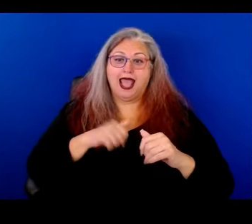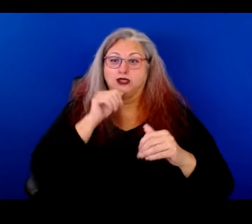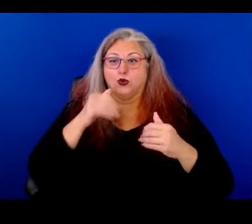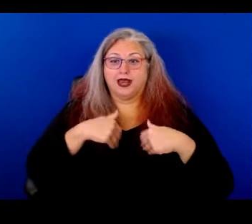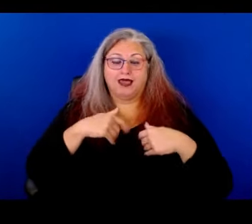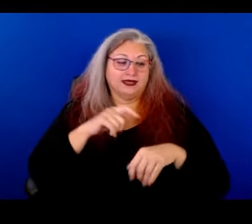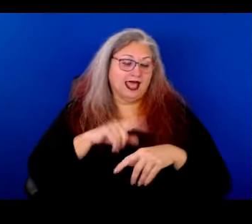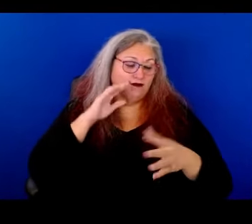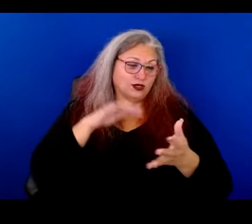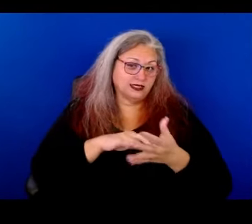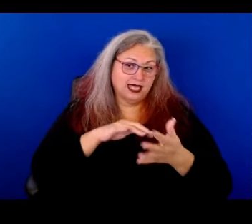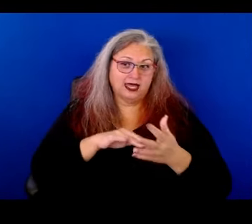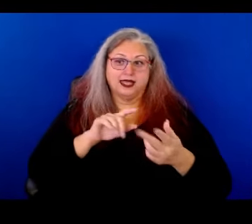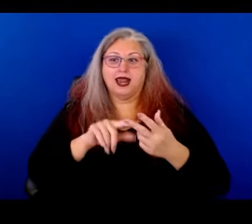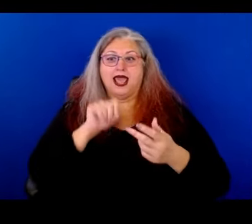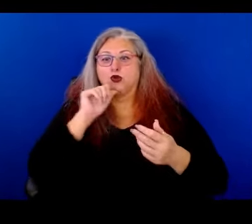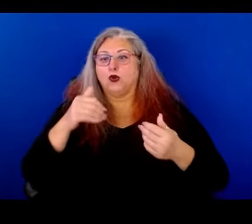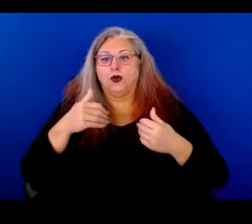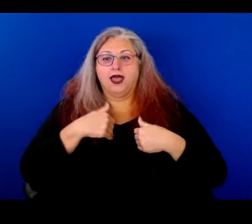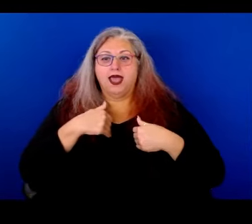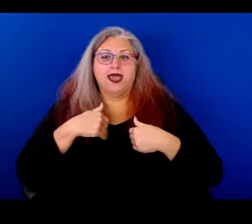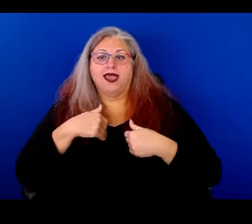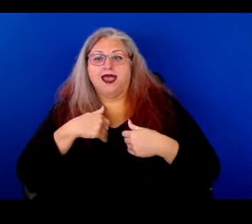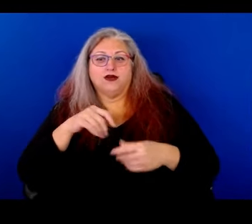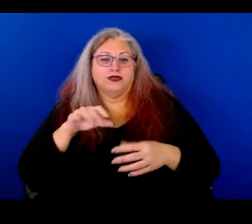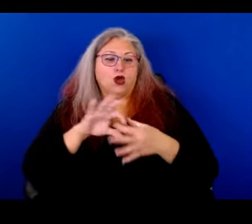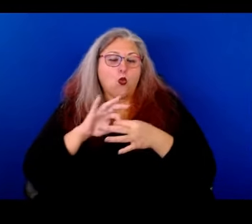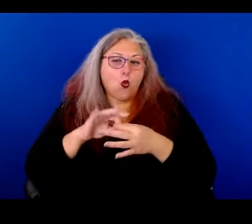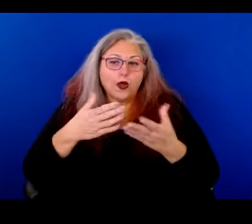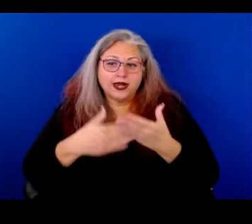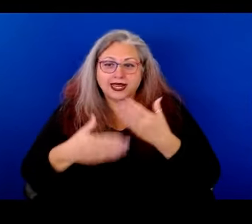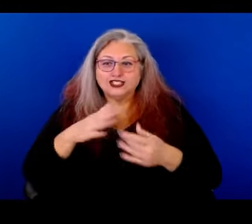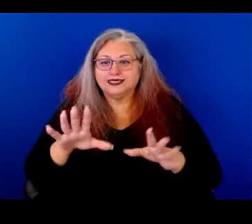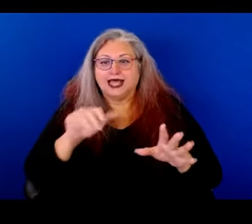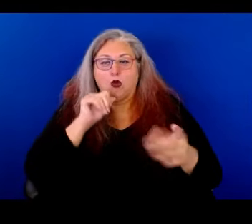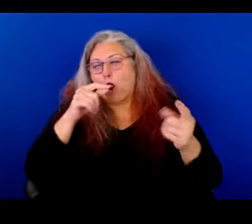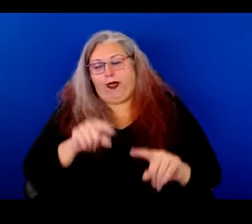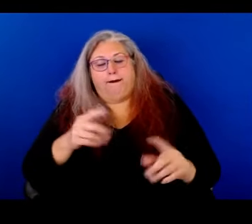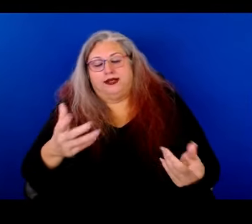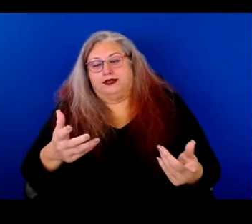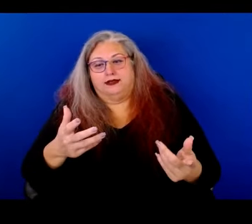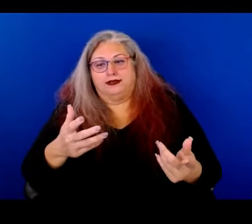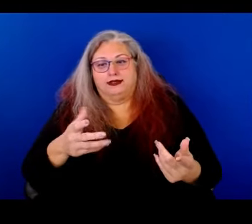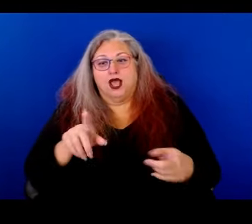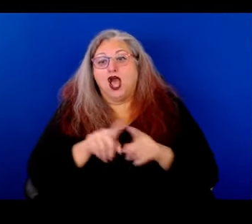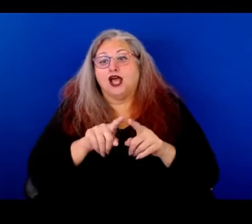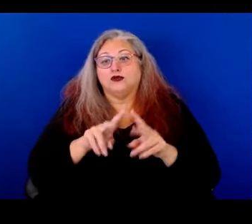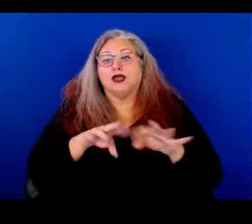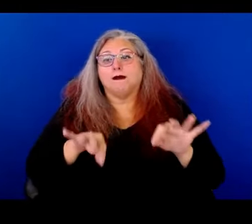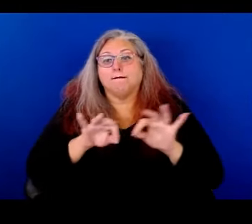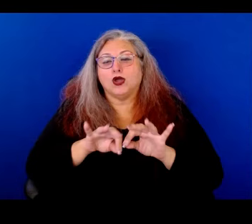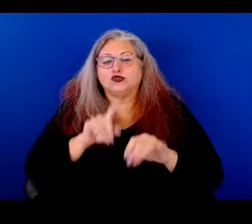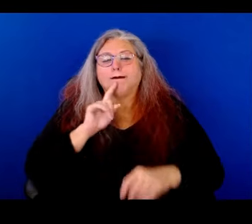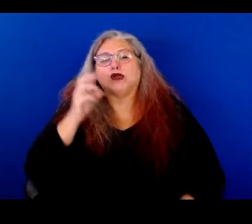don't have the time to study it. I don't have the coordination. It's not going to happen. It's also very important